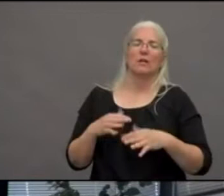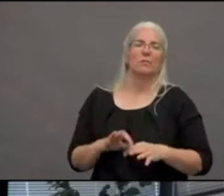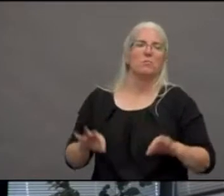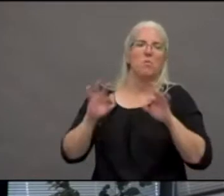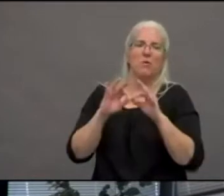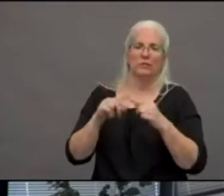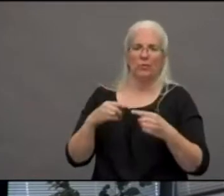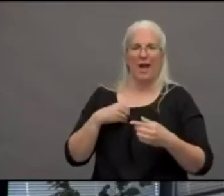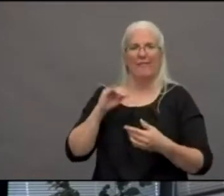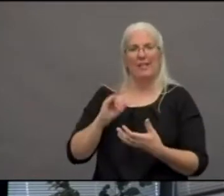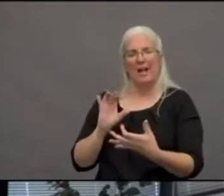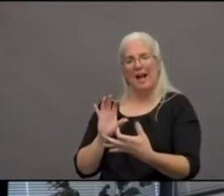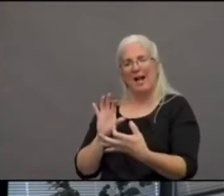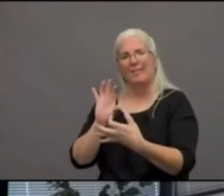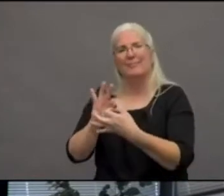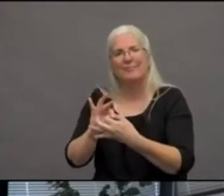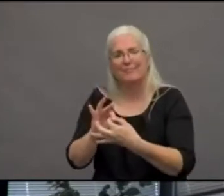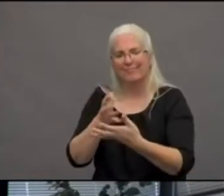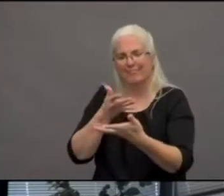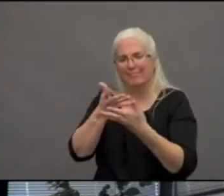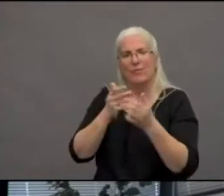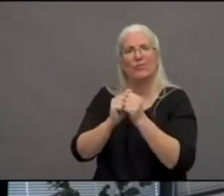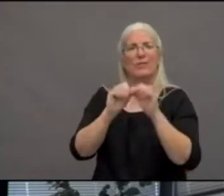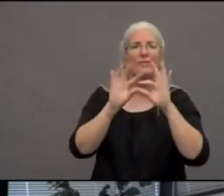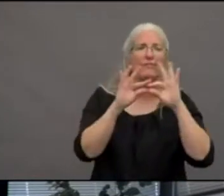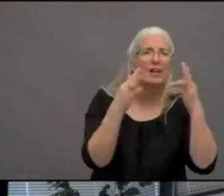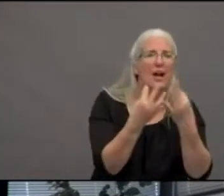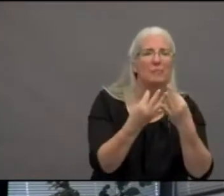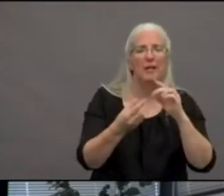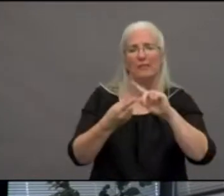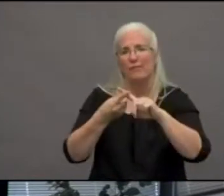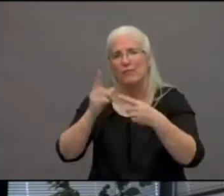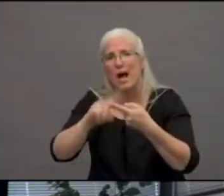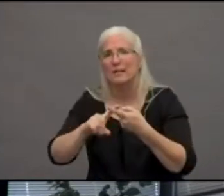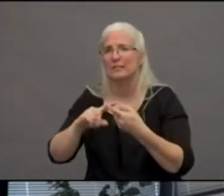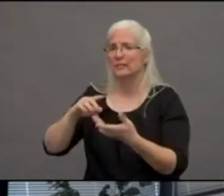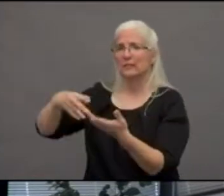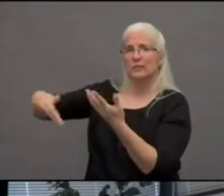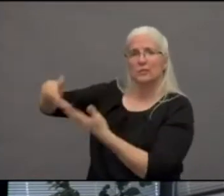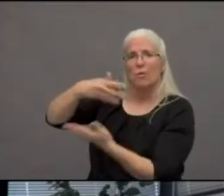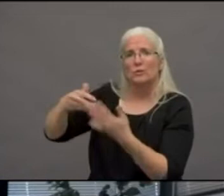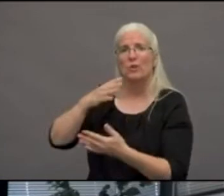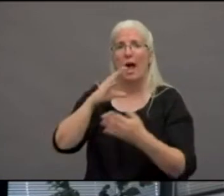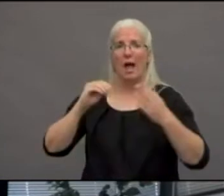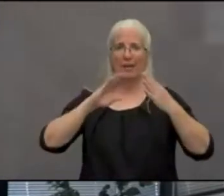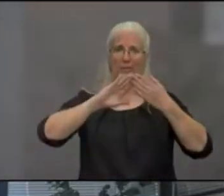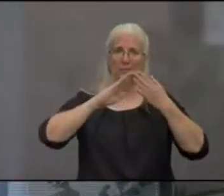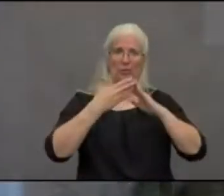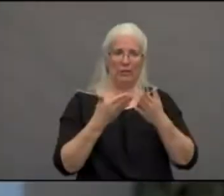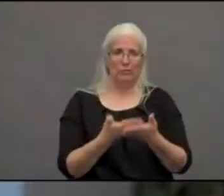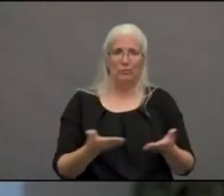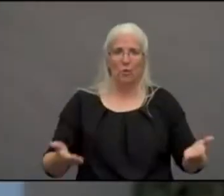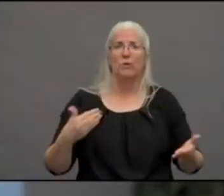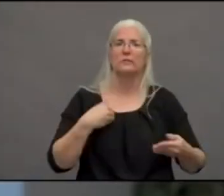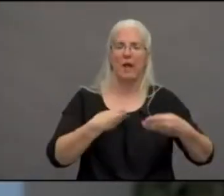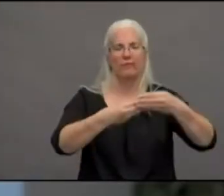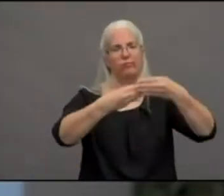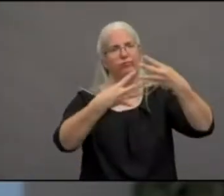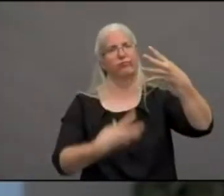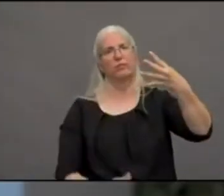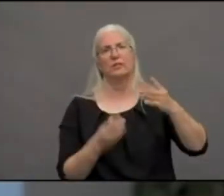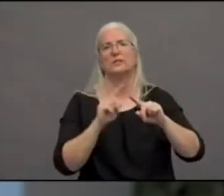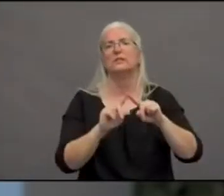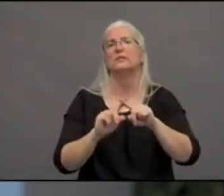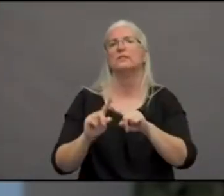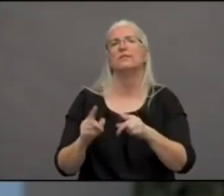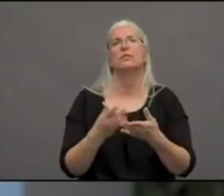family, your friends, your social networks, but also to your community resources. We have a realm, an array of resources here in